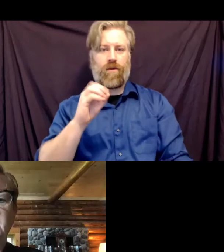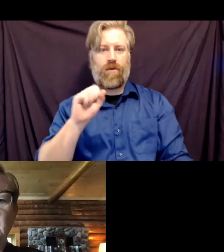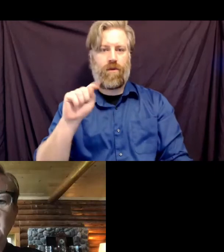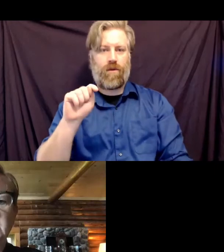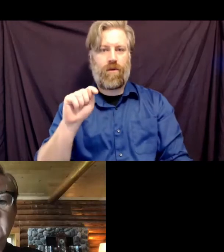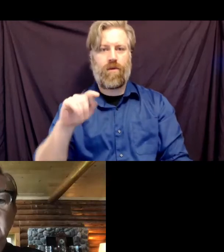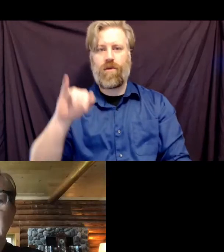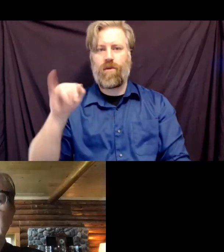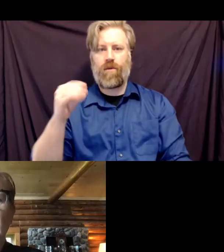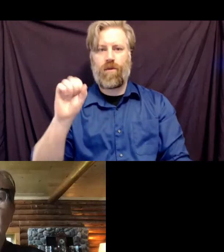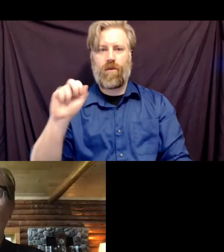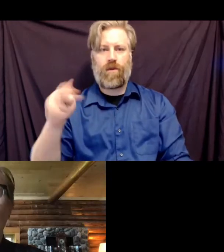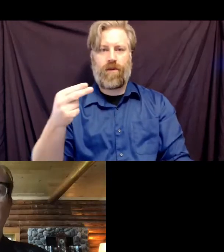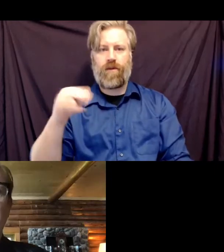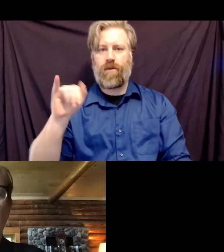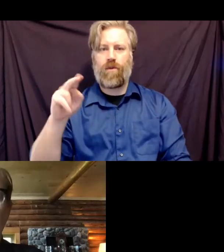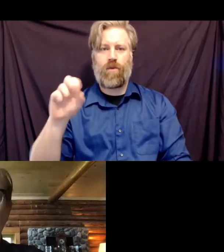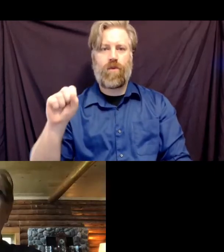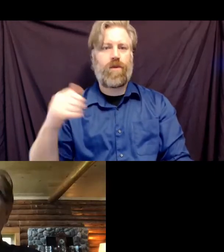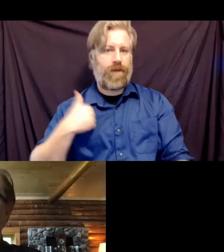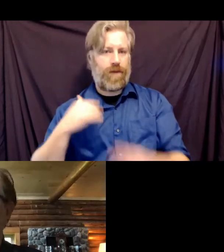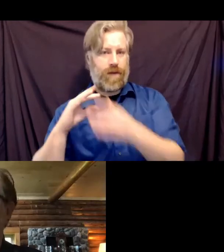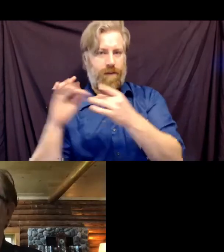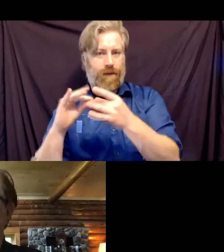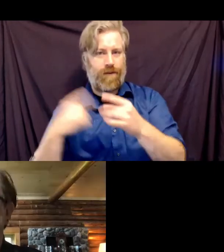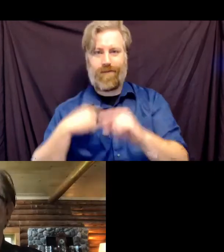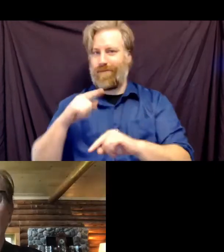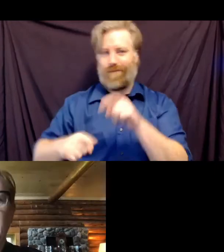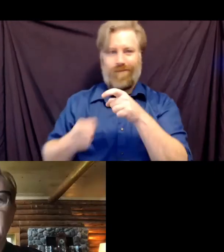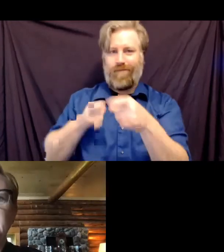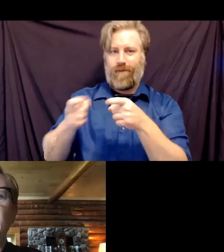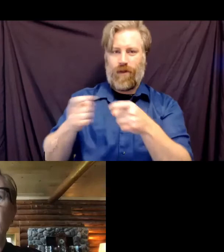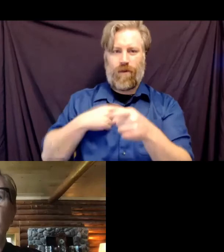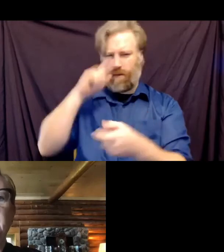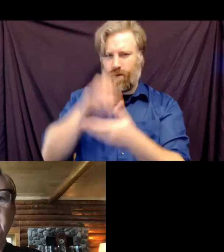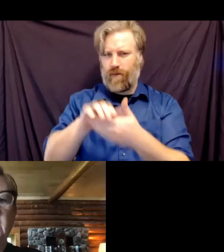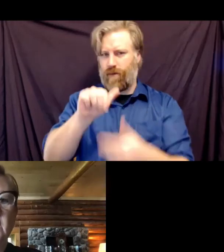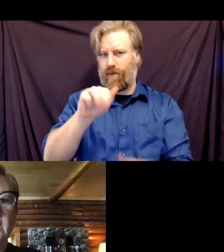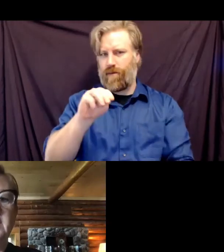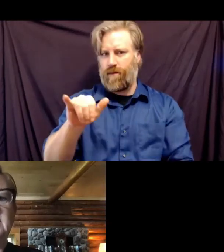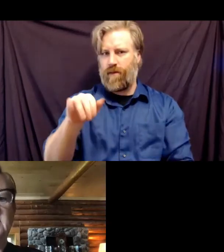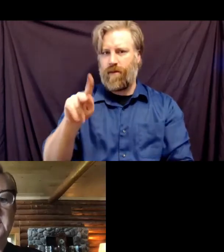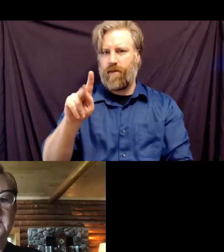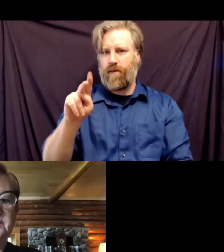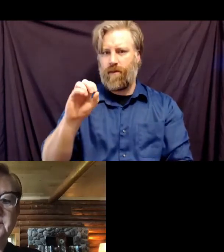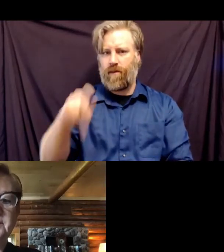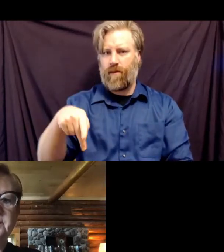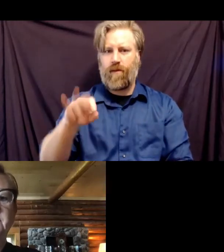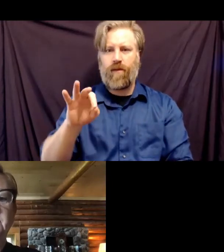Joseph Jones. So I'm not in control of that. I believe Dr. Amy Knopf is. So if we can play our welcome message.